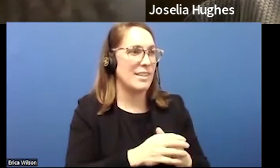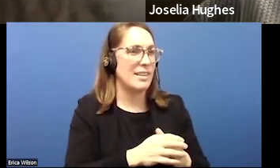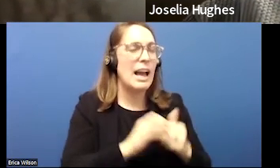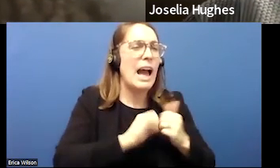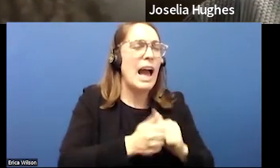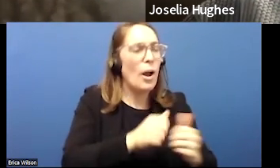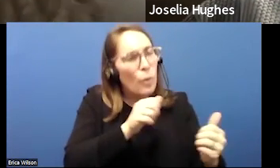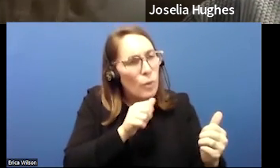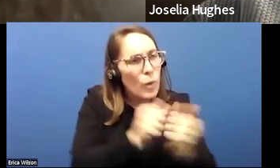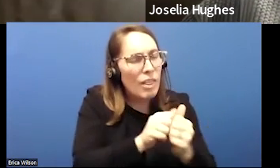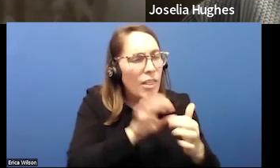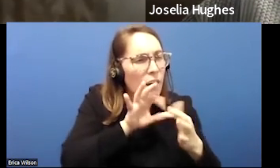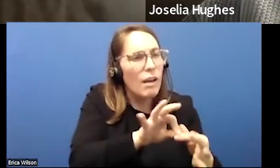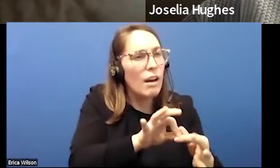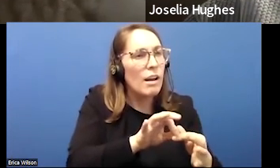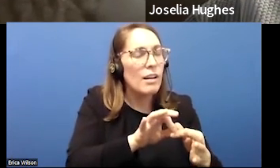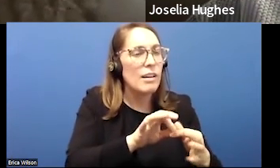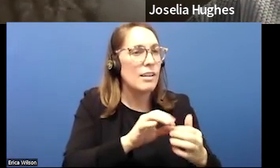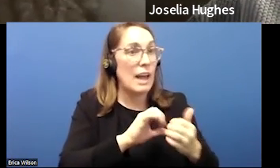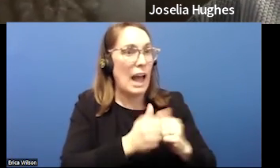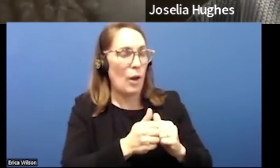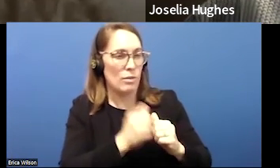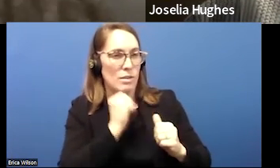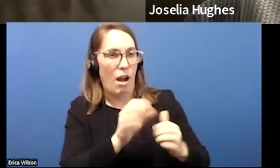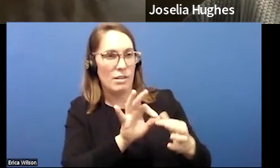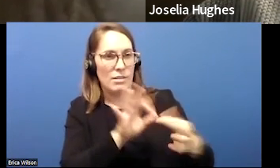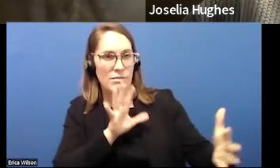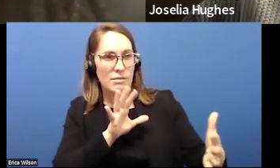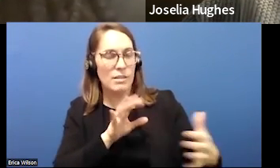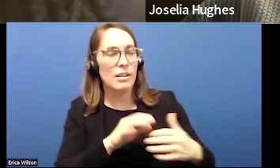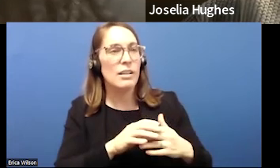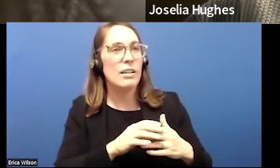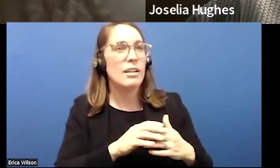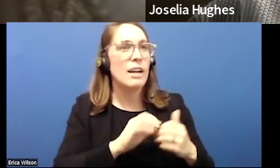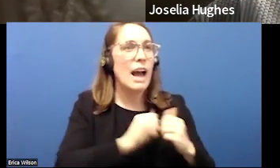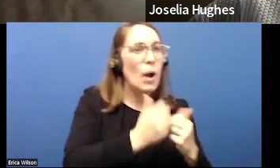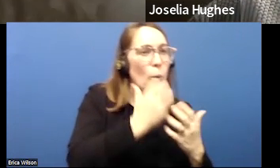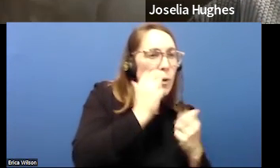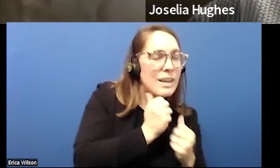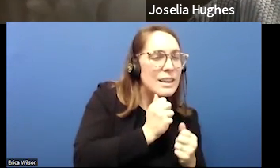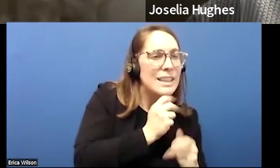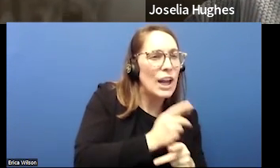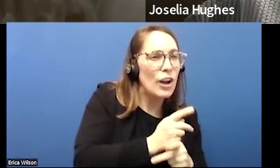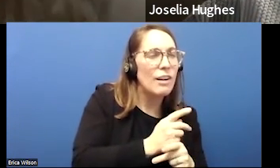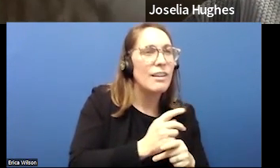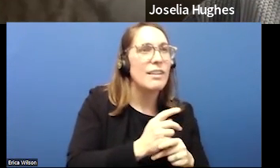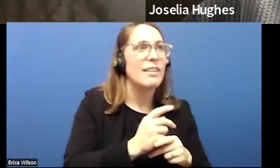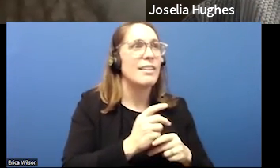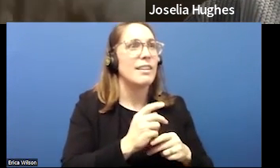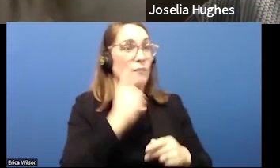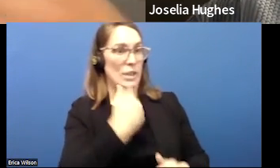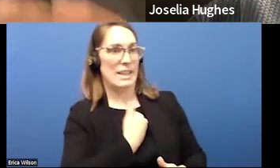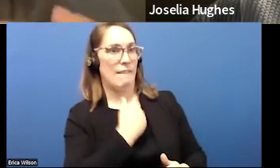them, how to be with them, Mhm. how not to be with them, how to care, how